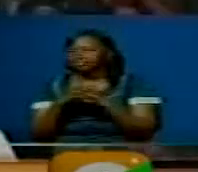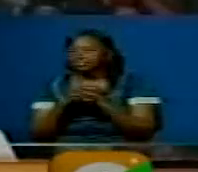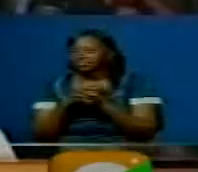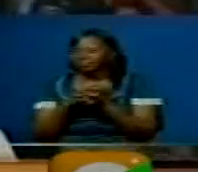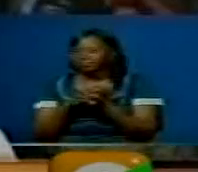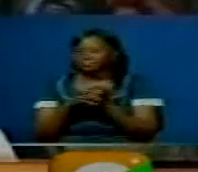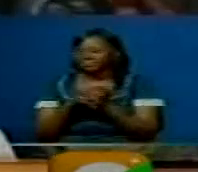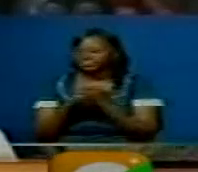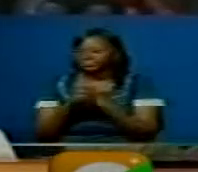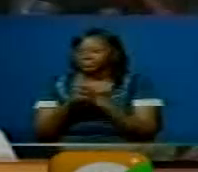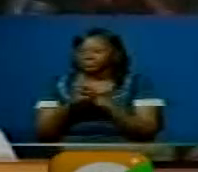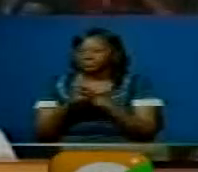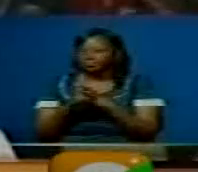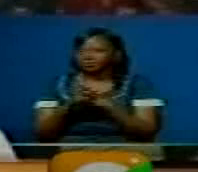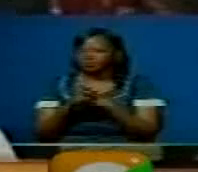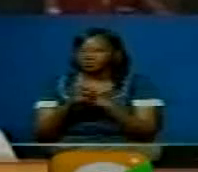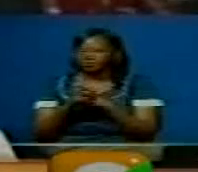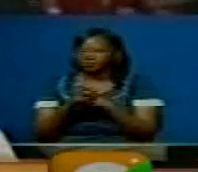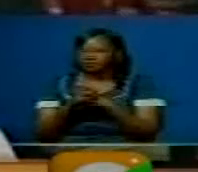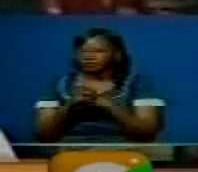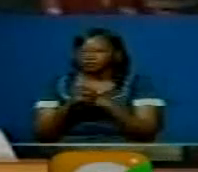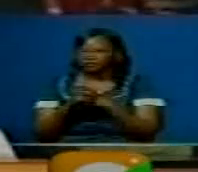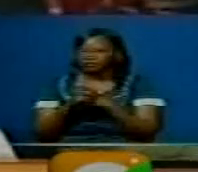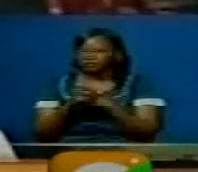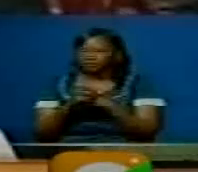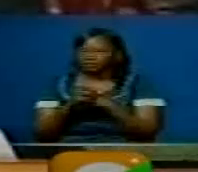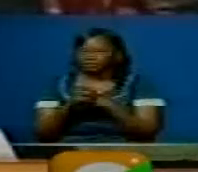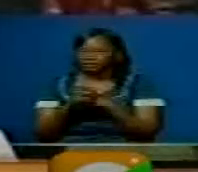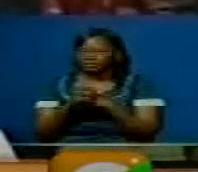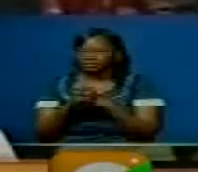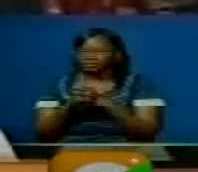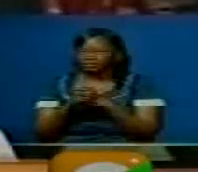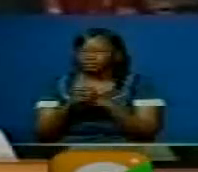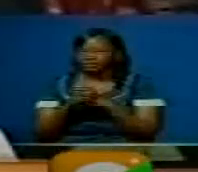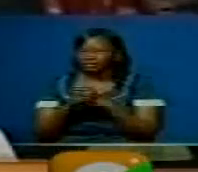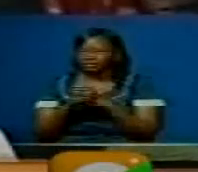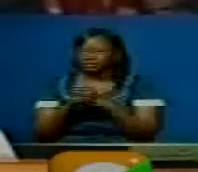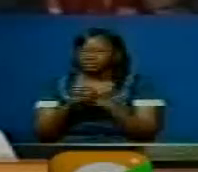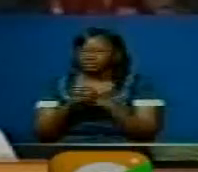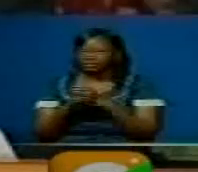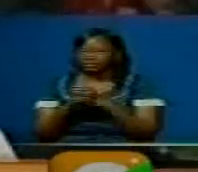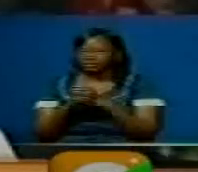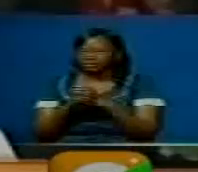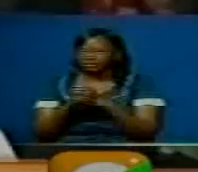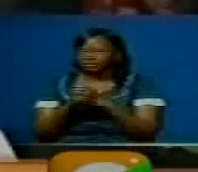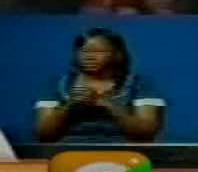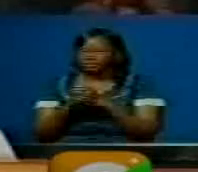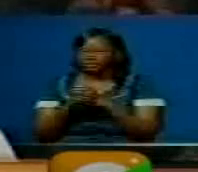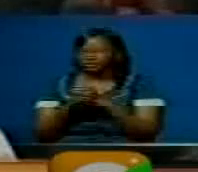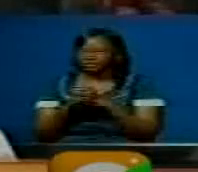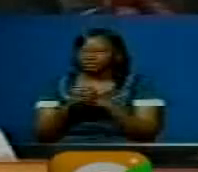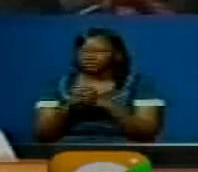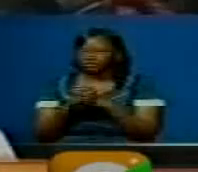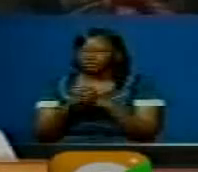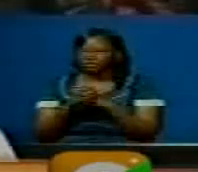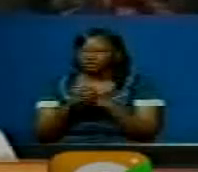now resulted in the adjournment, the second adjournment. We do not know what will happen after this. We don't know whether they are going back to discuss this bill, but what we're hoping